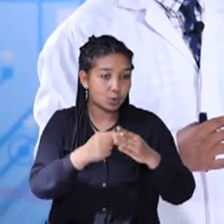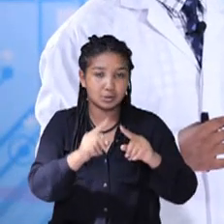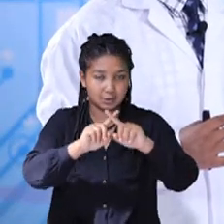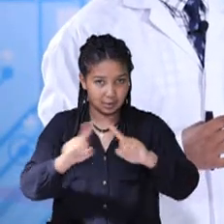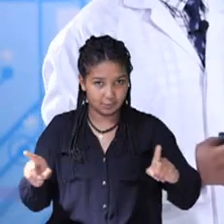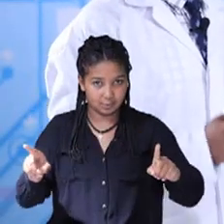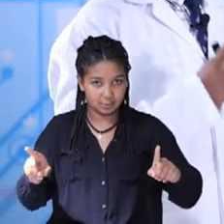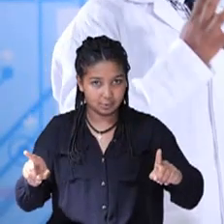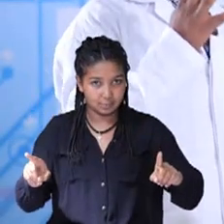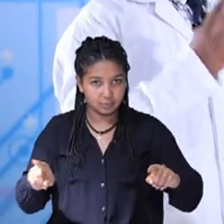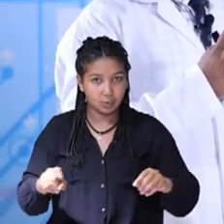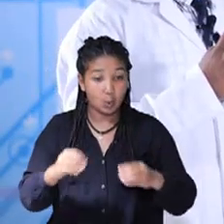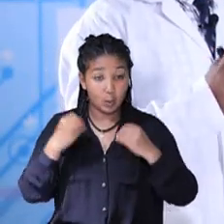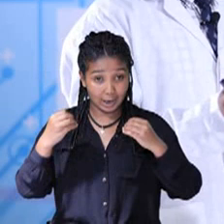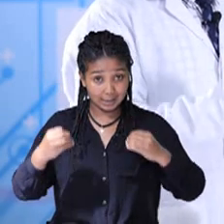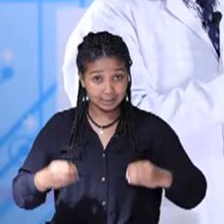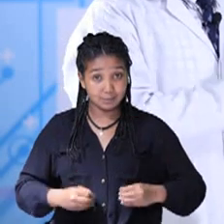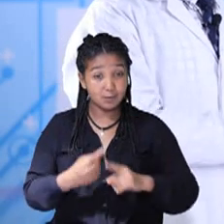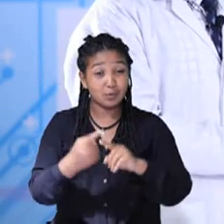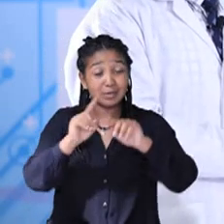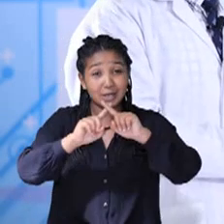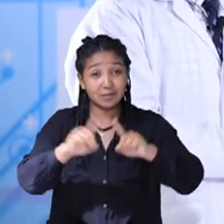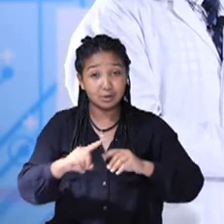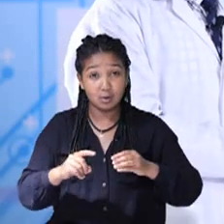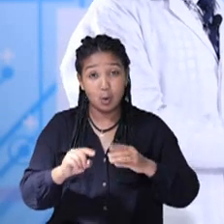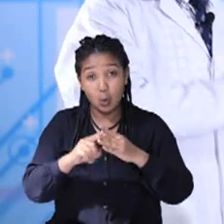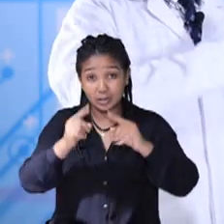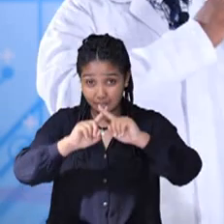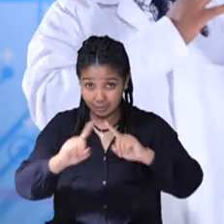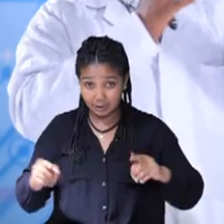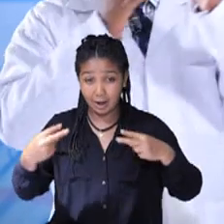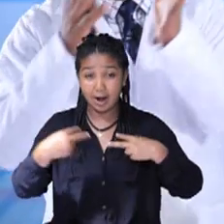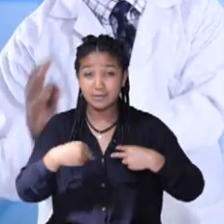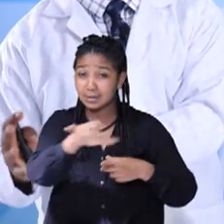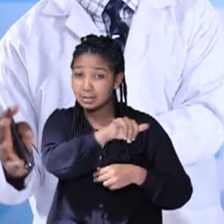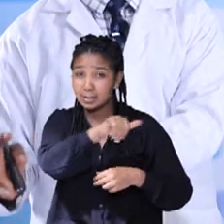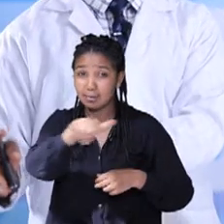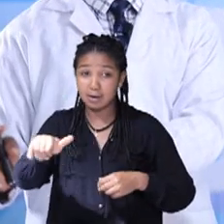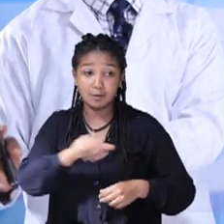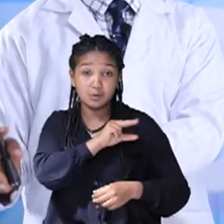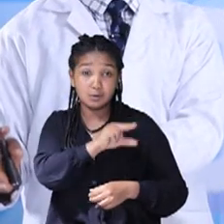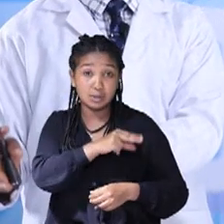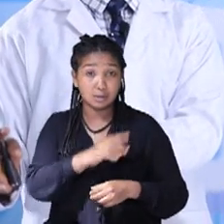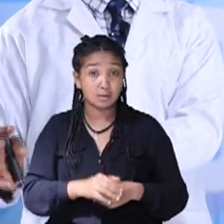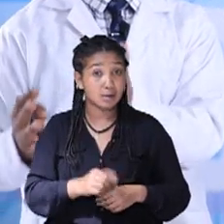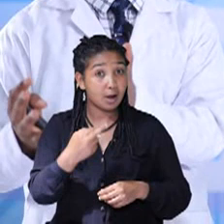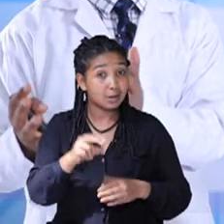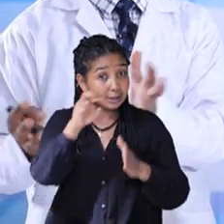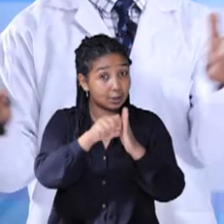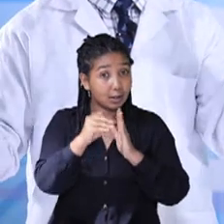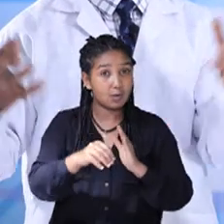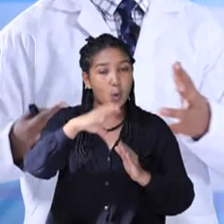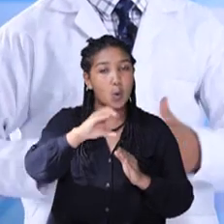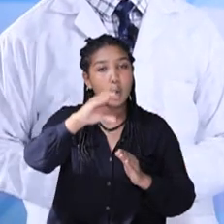is different. So organisms from different origin but having similar feature are the